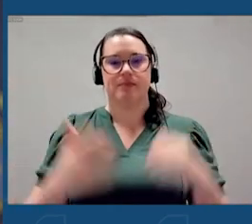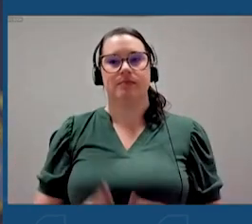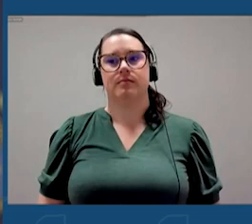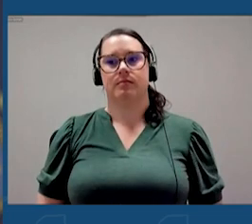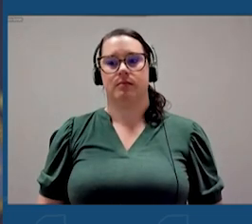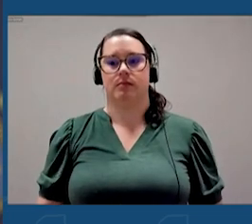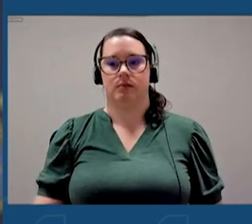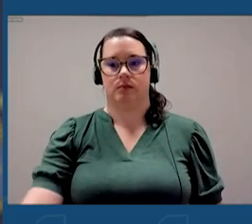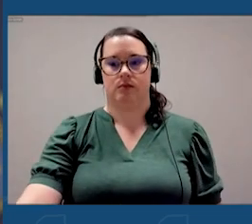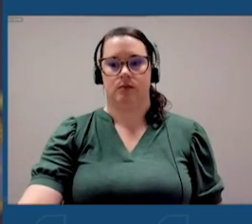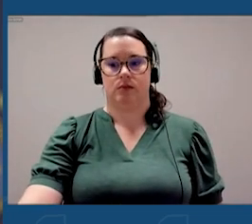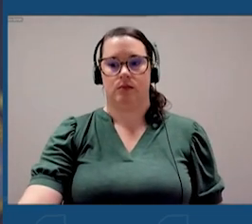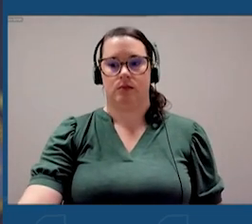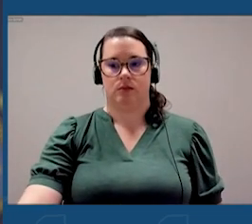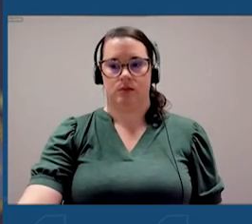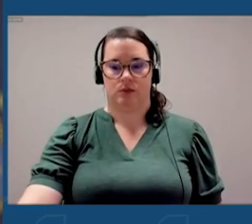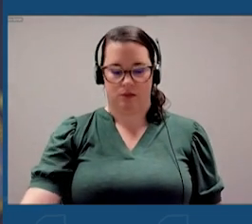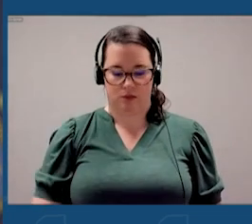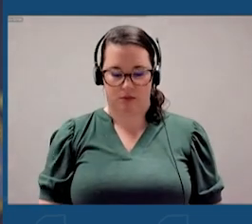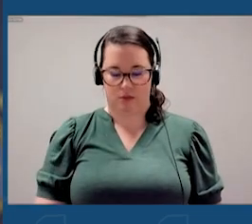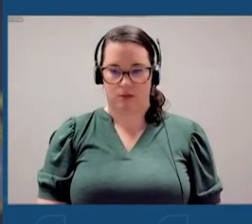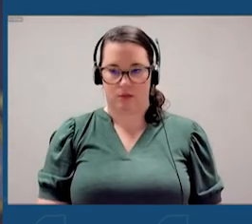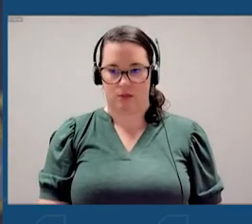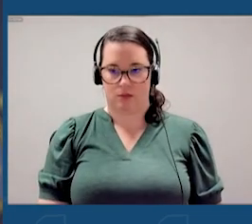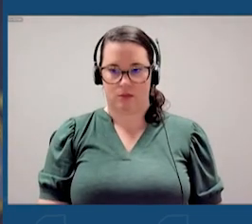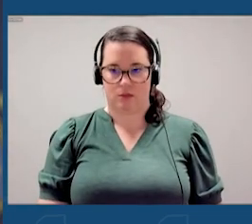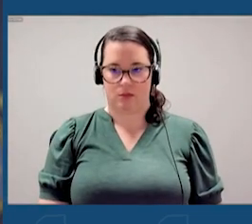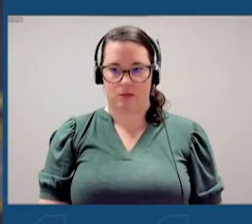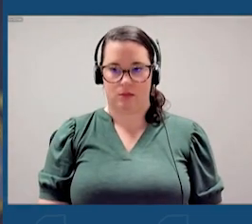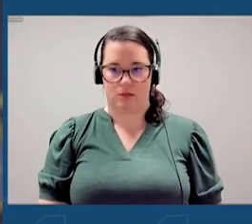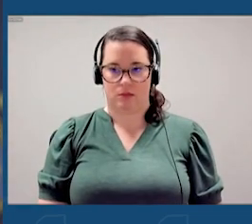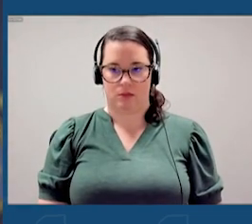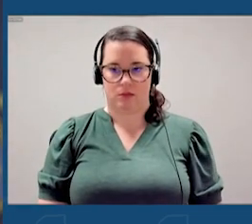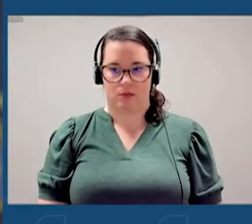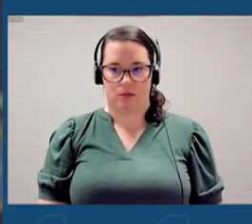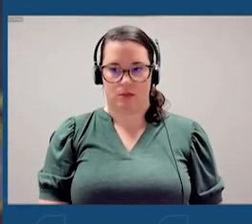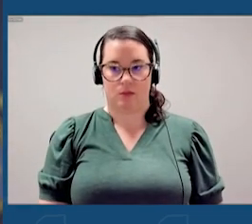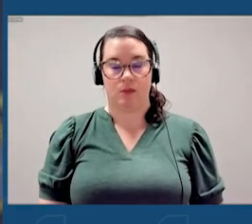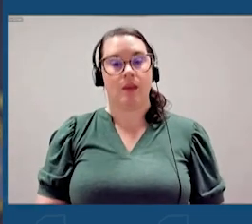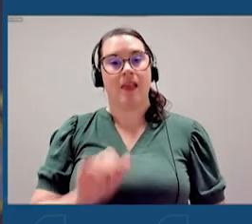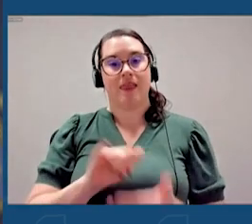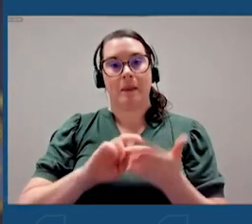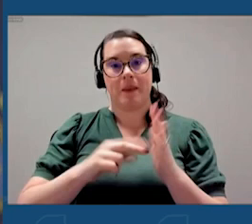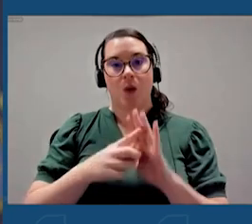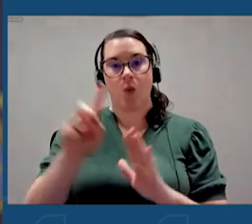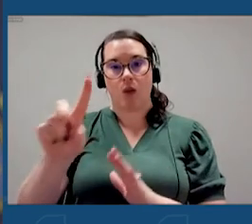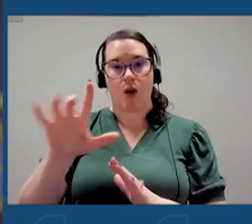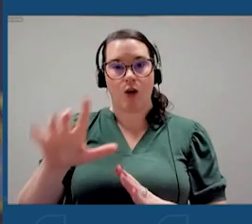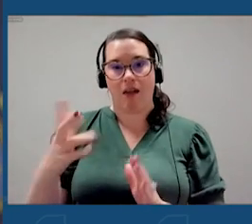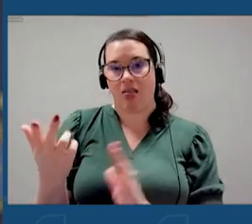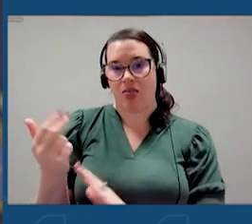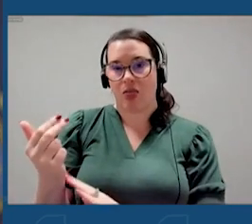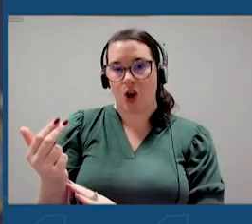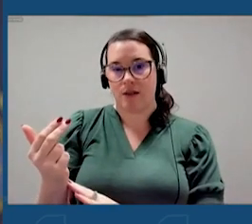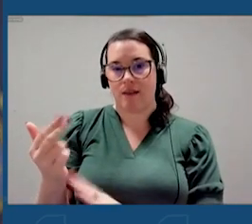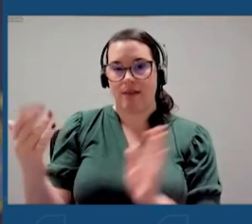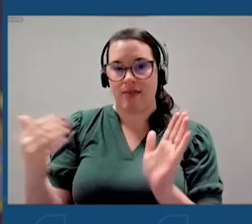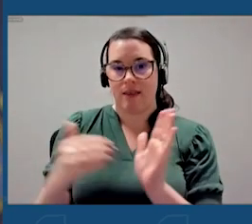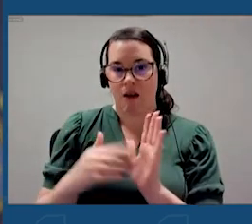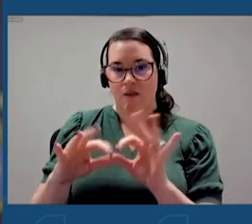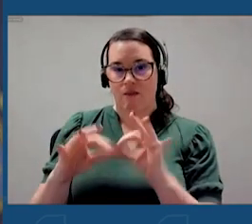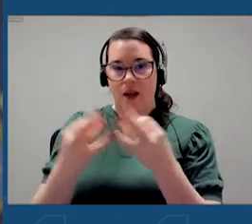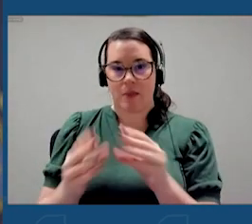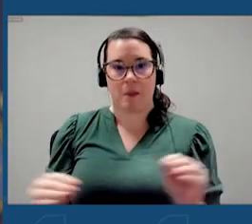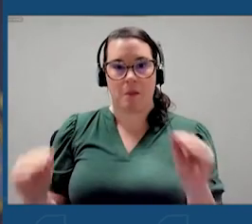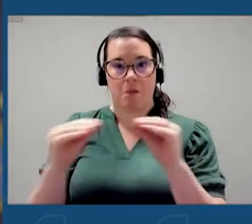And that alone will make over 113,000 more families eligible. This will help more people. But